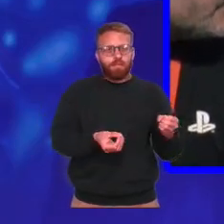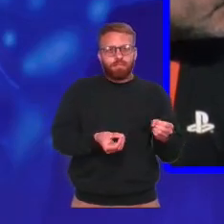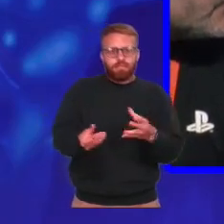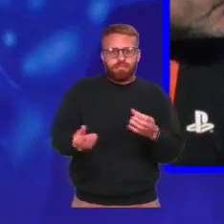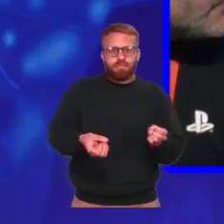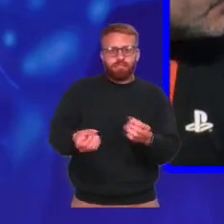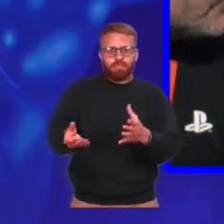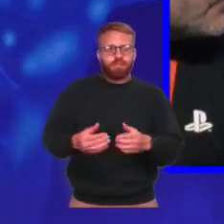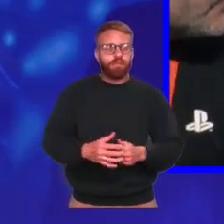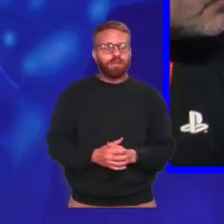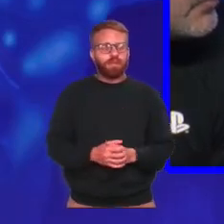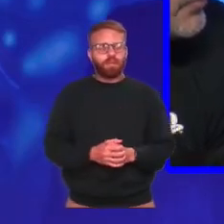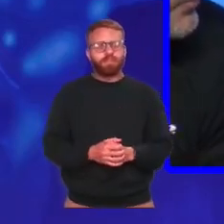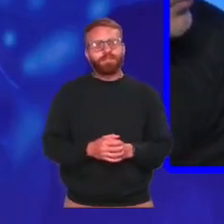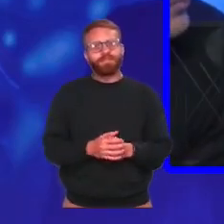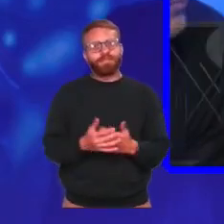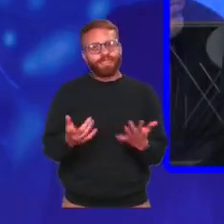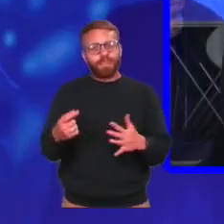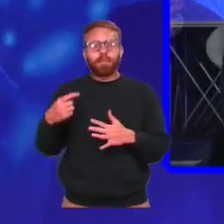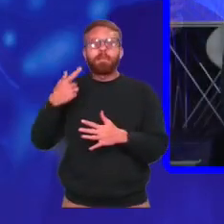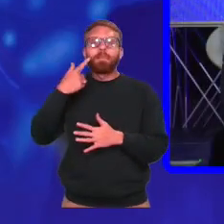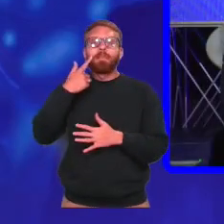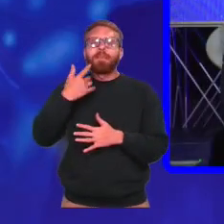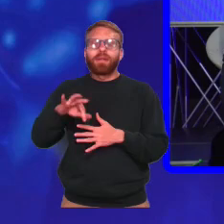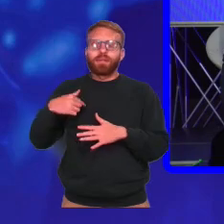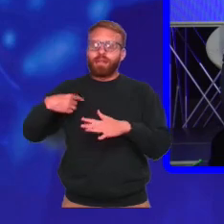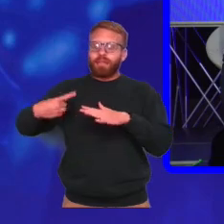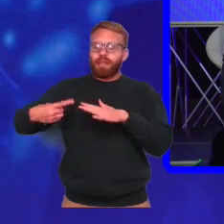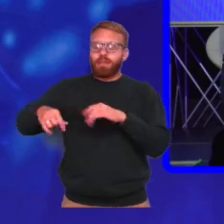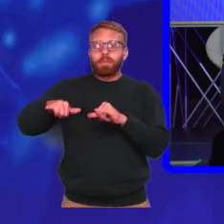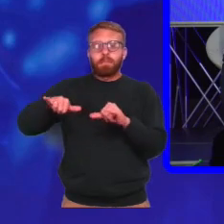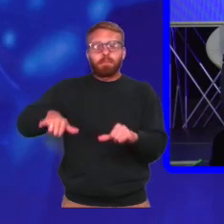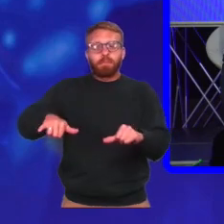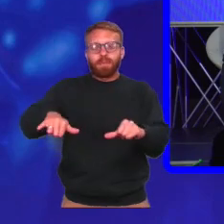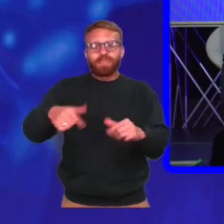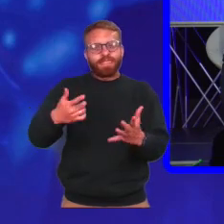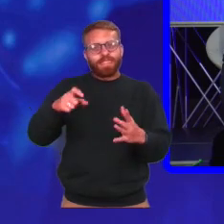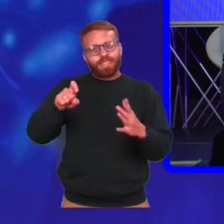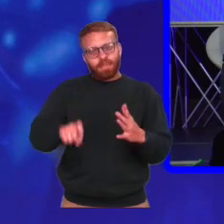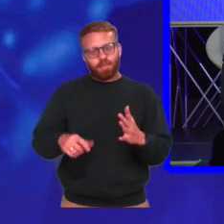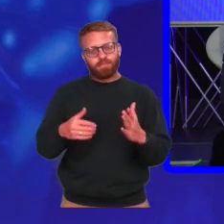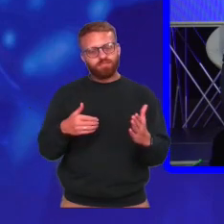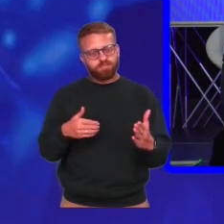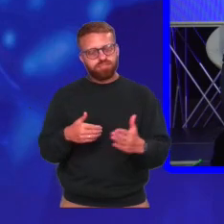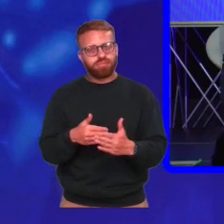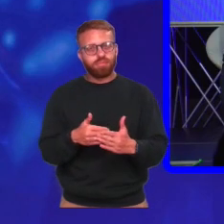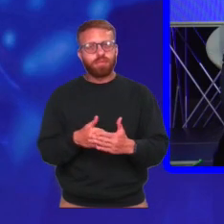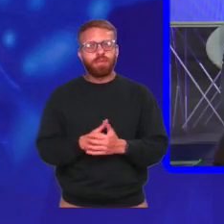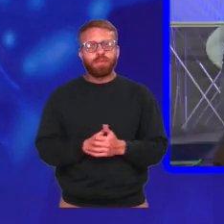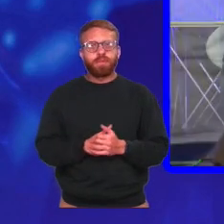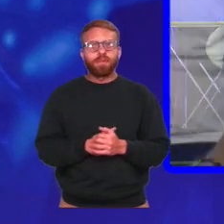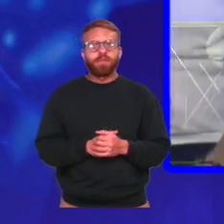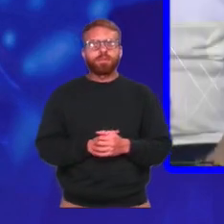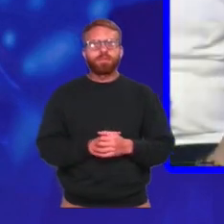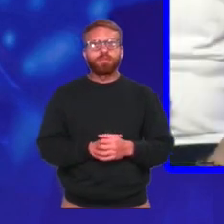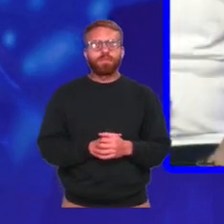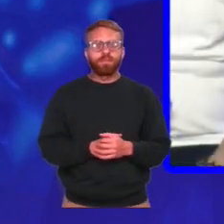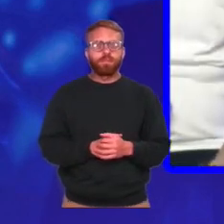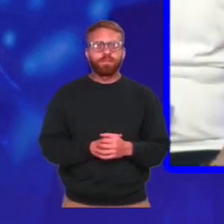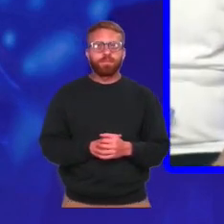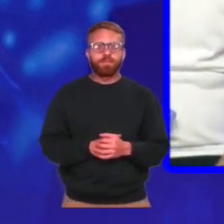opening up wider now. Great, and obviously because the amount of data you guys